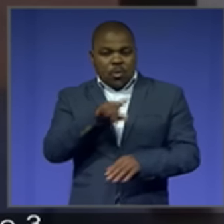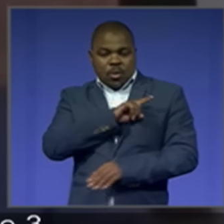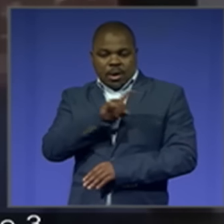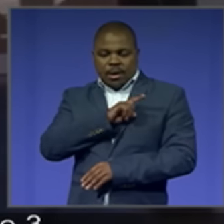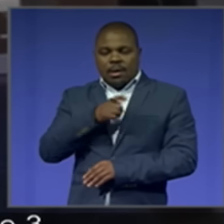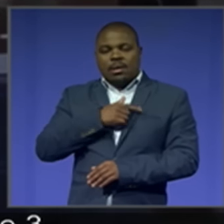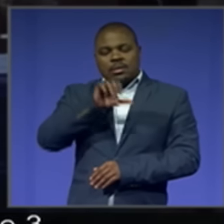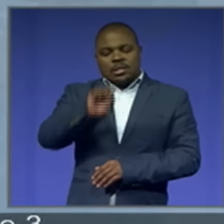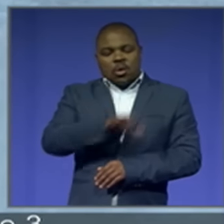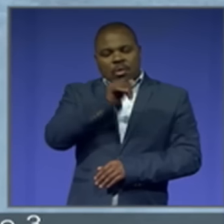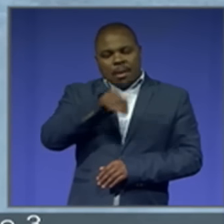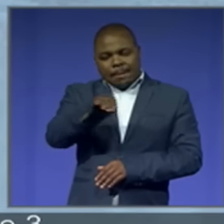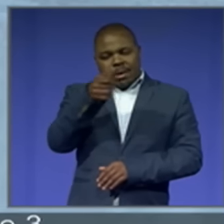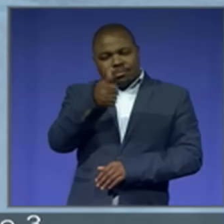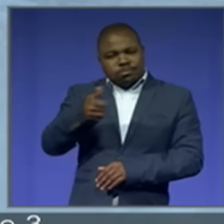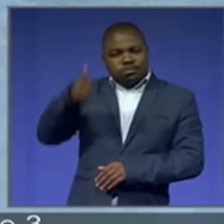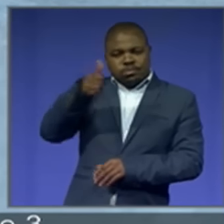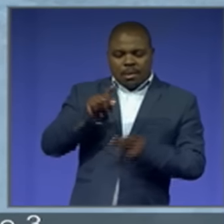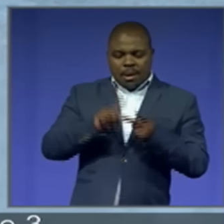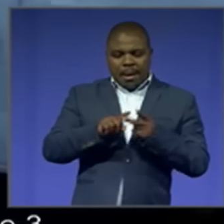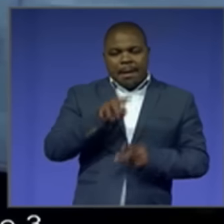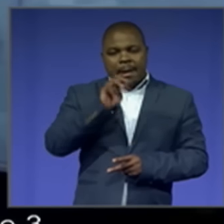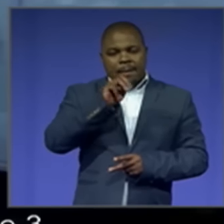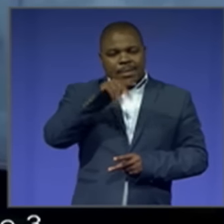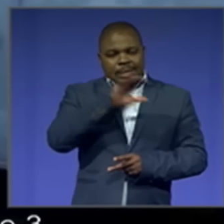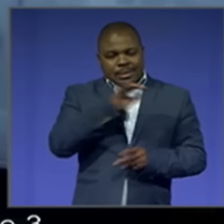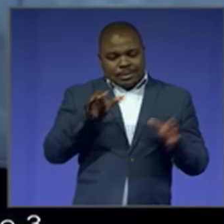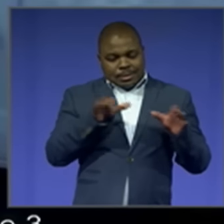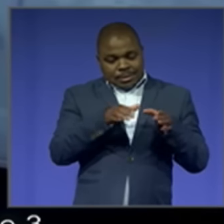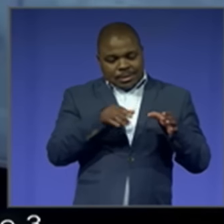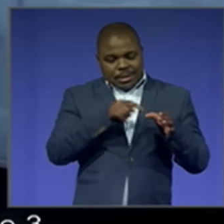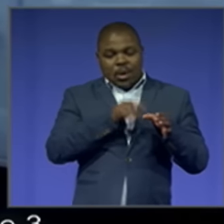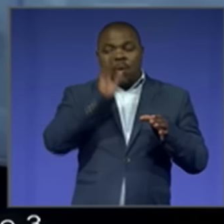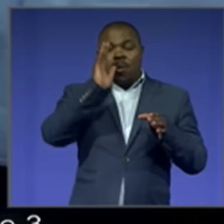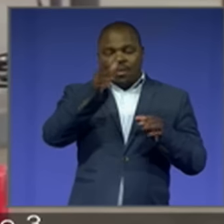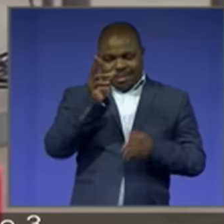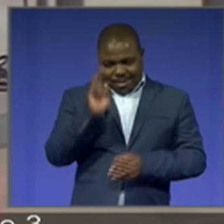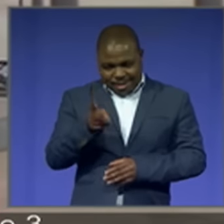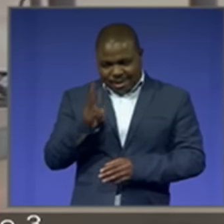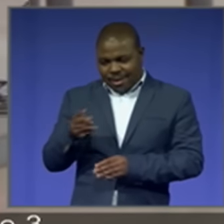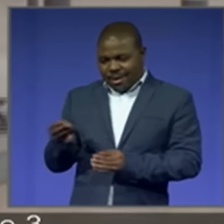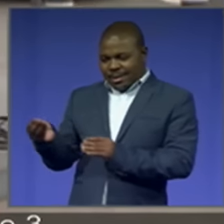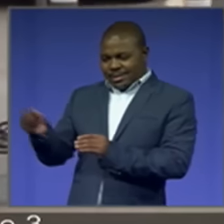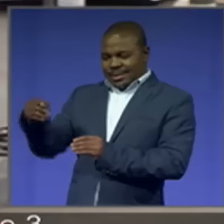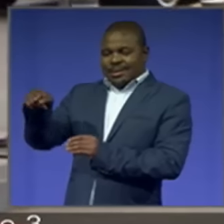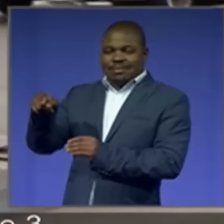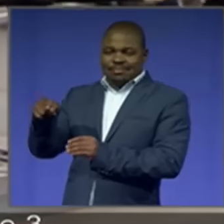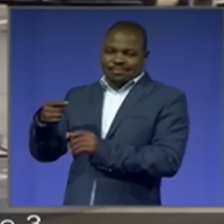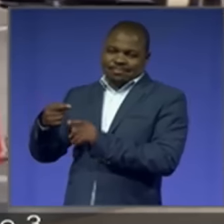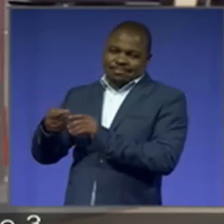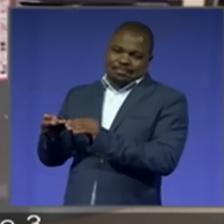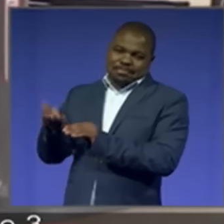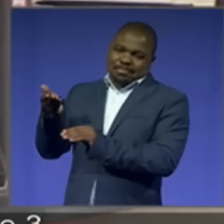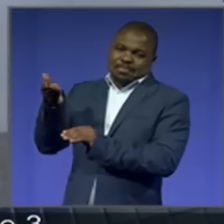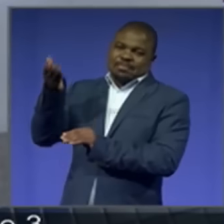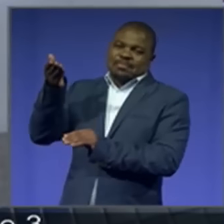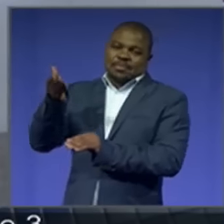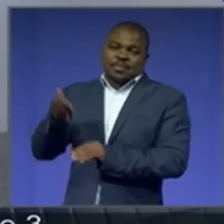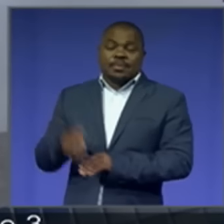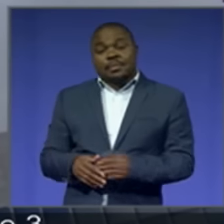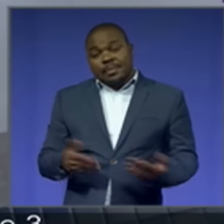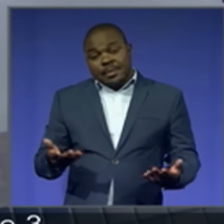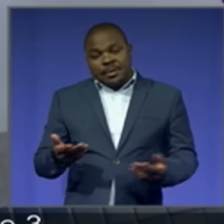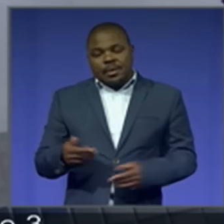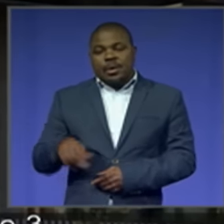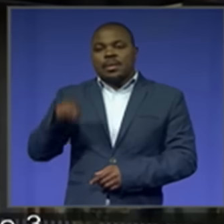Monetary Policy Committee ya hae o tla boela a nyolla di-interest rates, mme hona ho tliswa ke hobane ditjeho tse tliswang